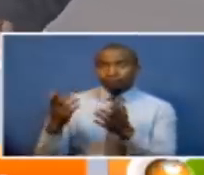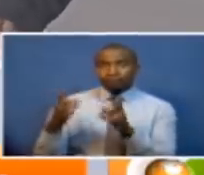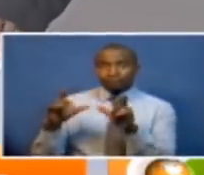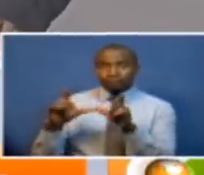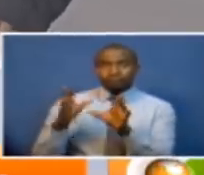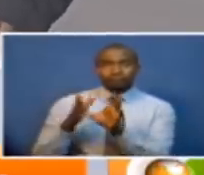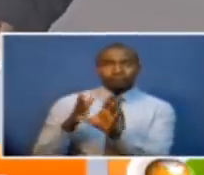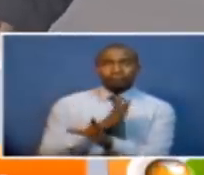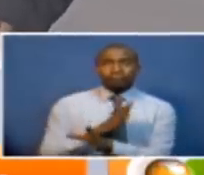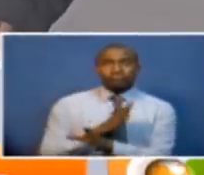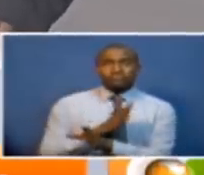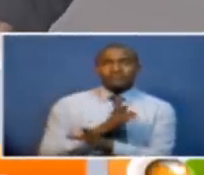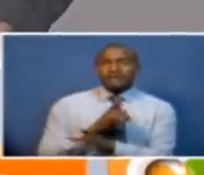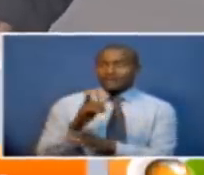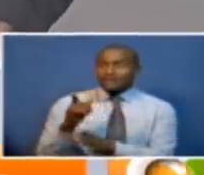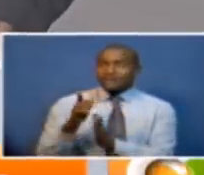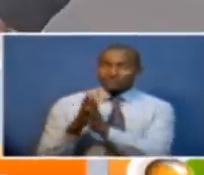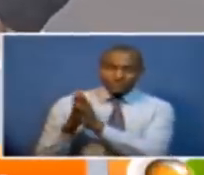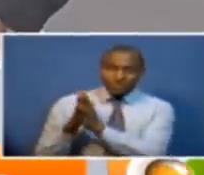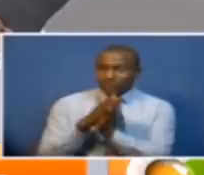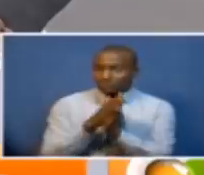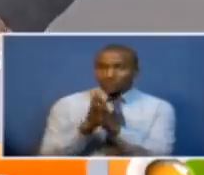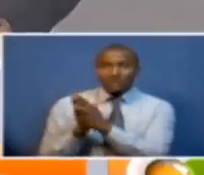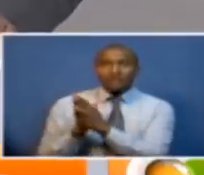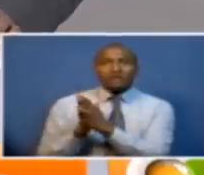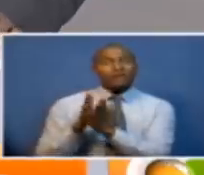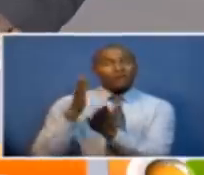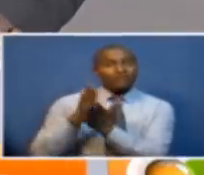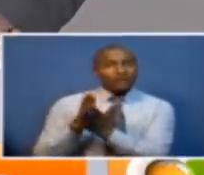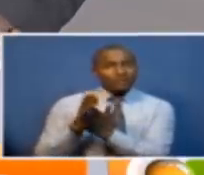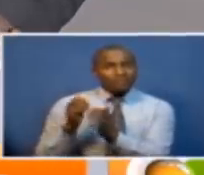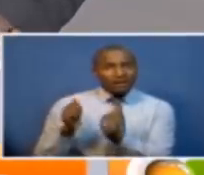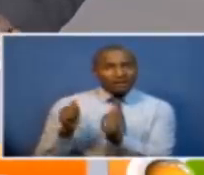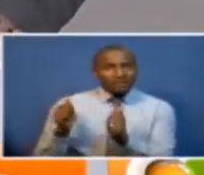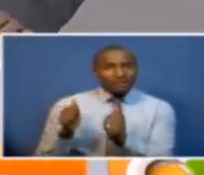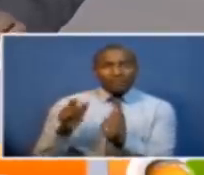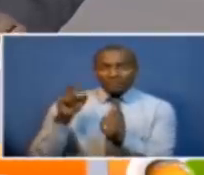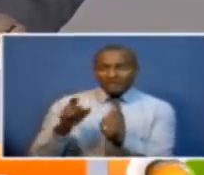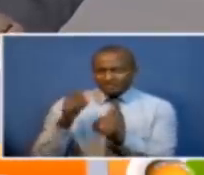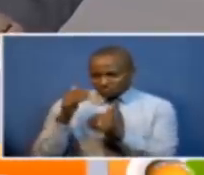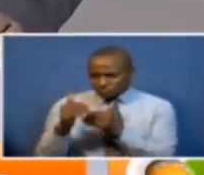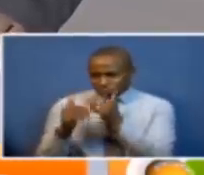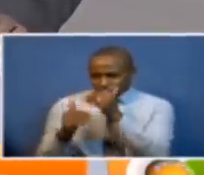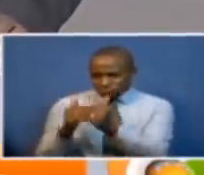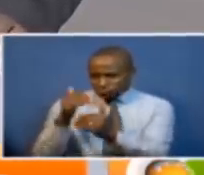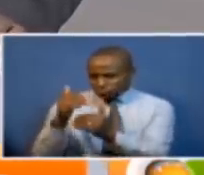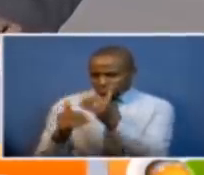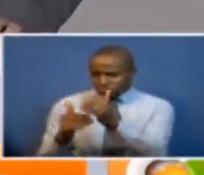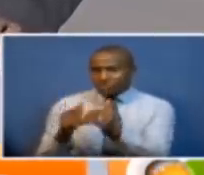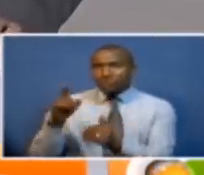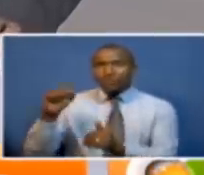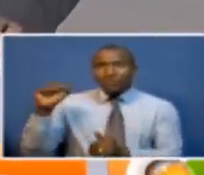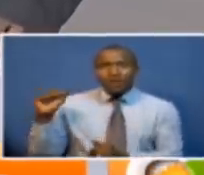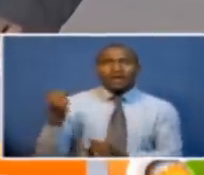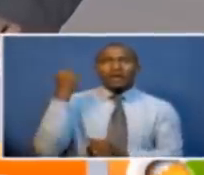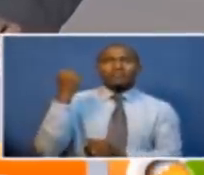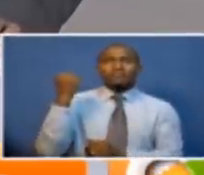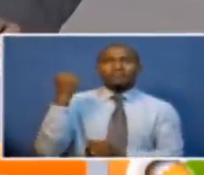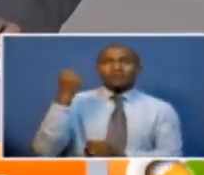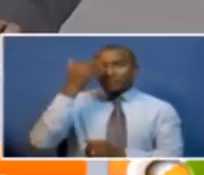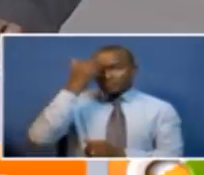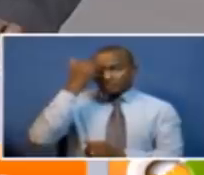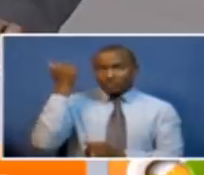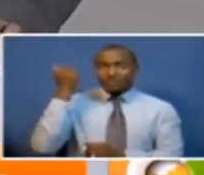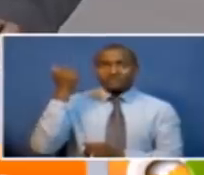allegations against Chandarana are proved and whatnot. There is something called due process. You do not wake up from nowhere because